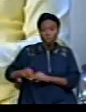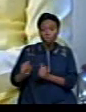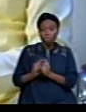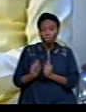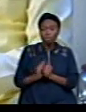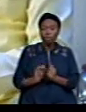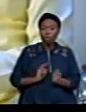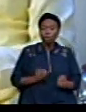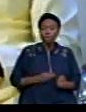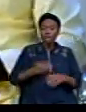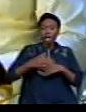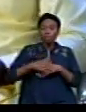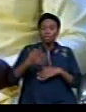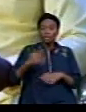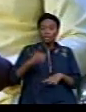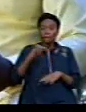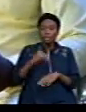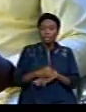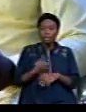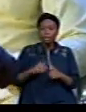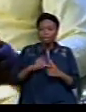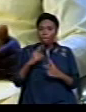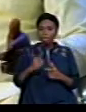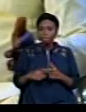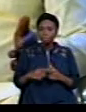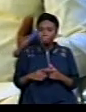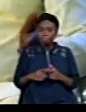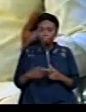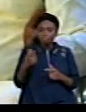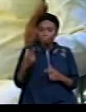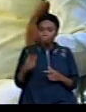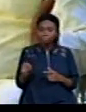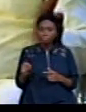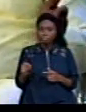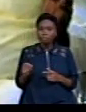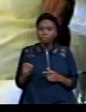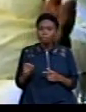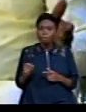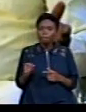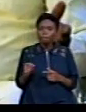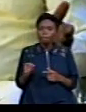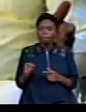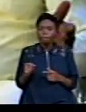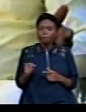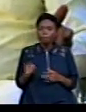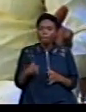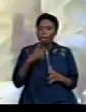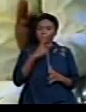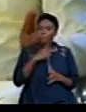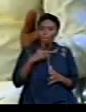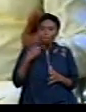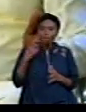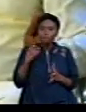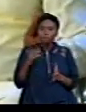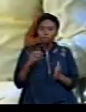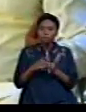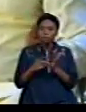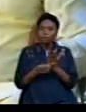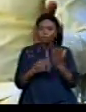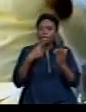After the message, then the governor of the GCK said we